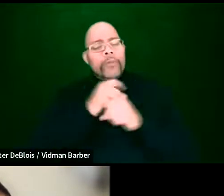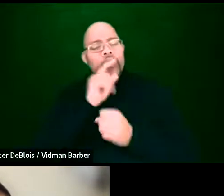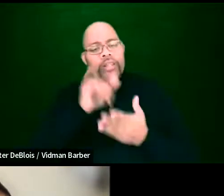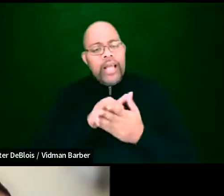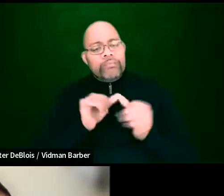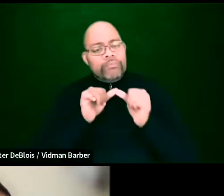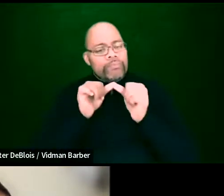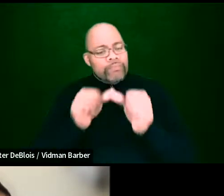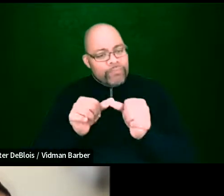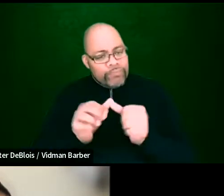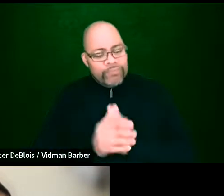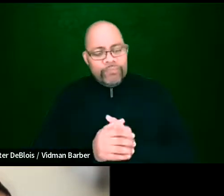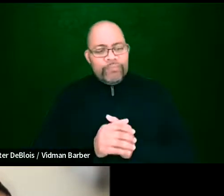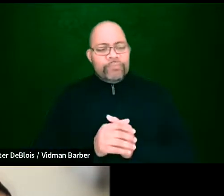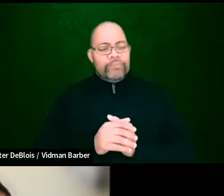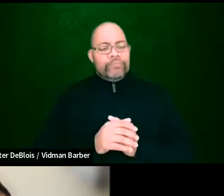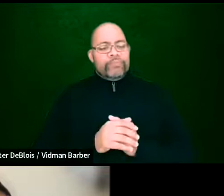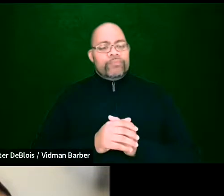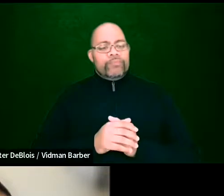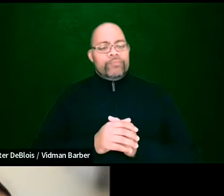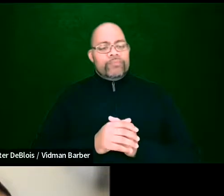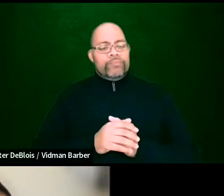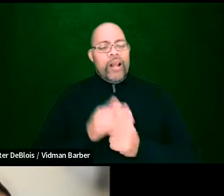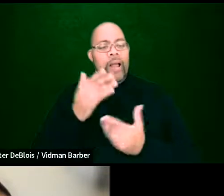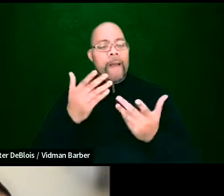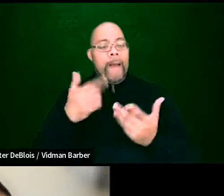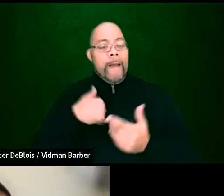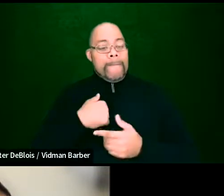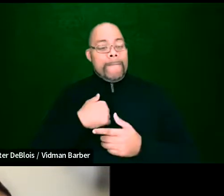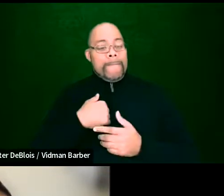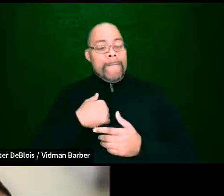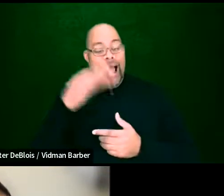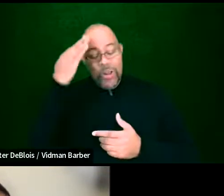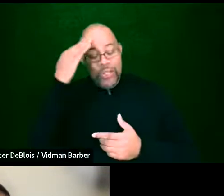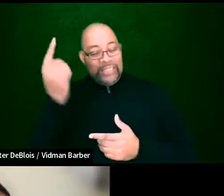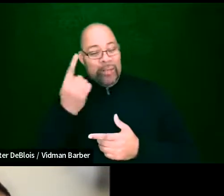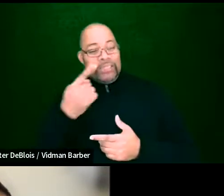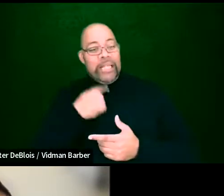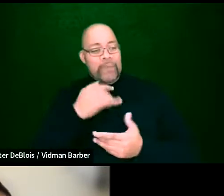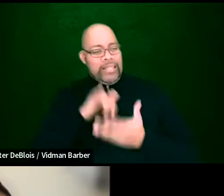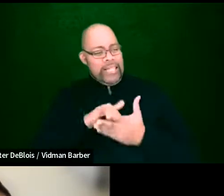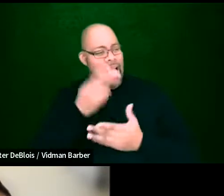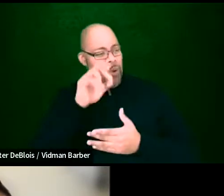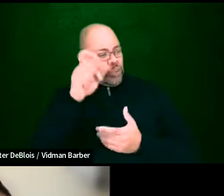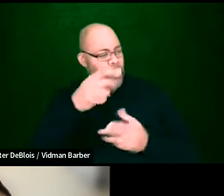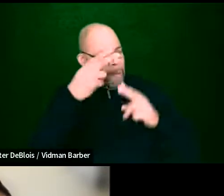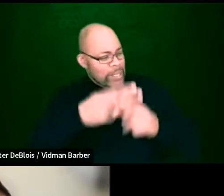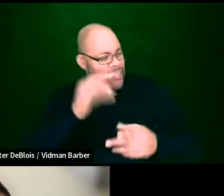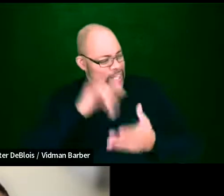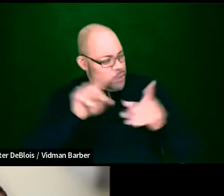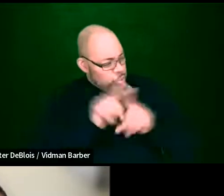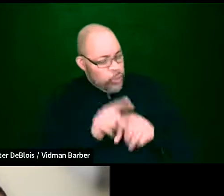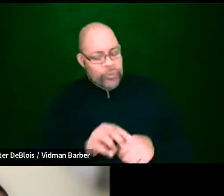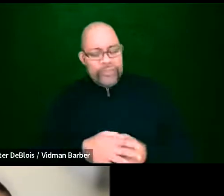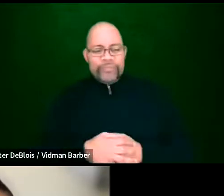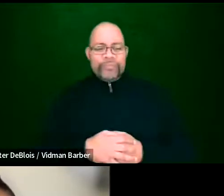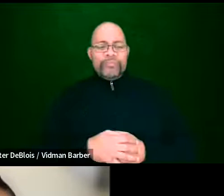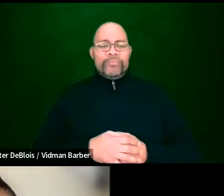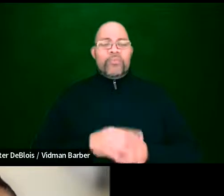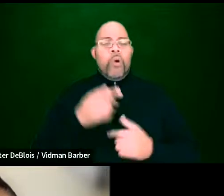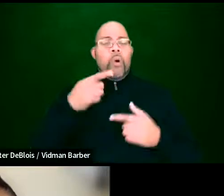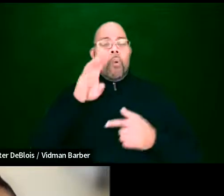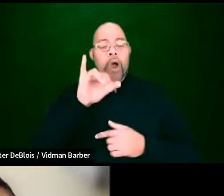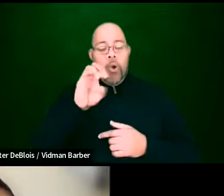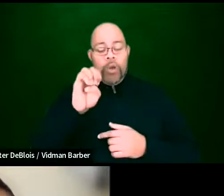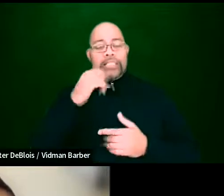that, and my ears are ringing because I know someone's telling me, hey, Howard, you should be mentioning this too. So YOE is